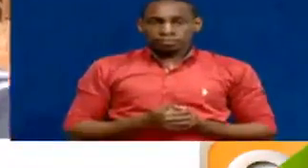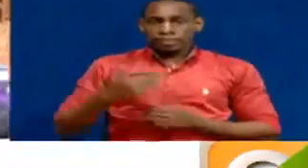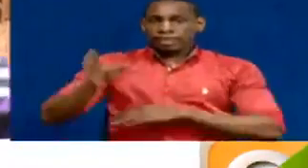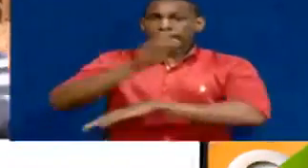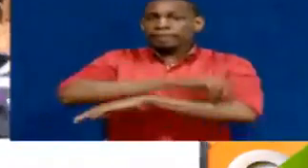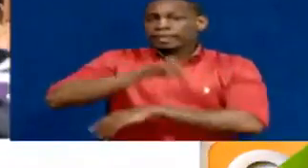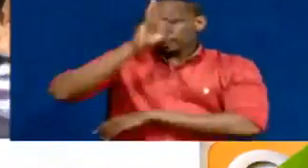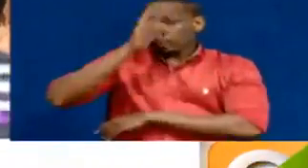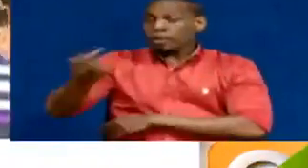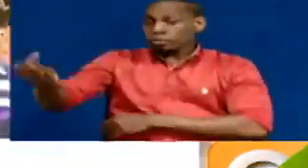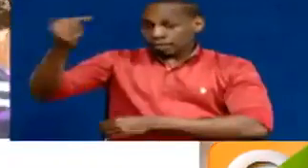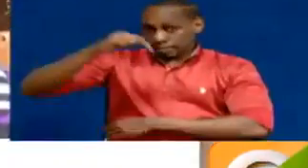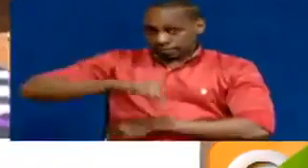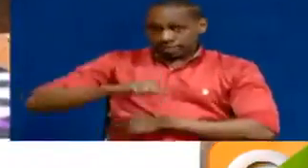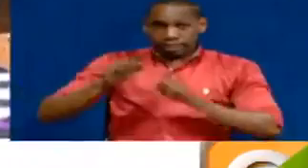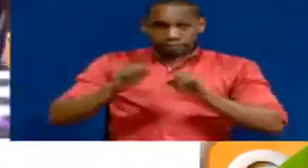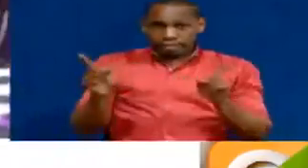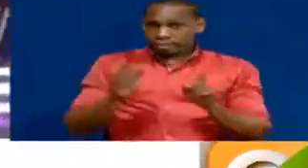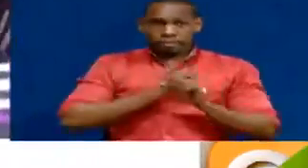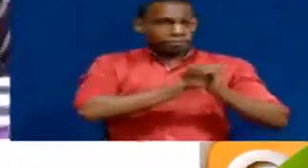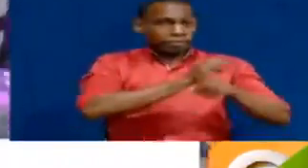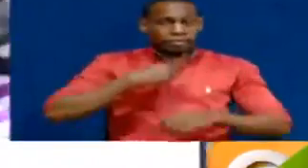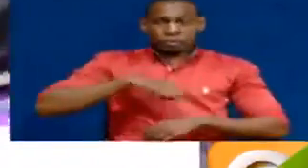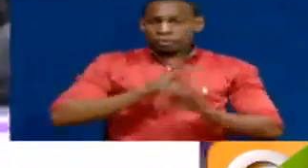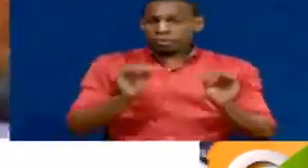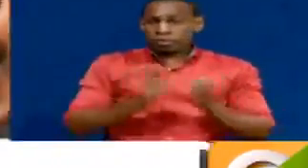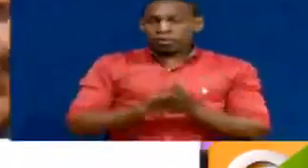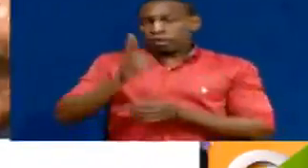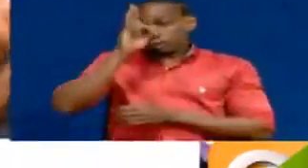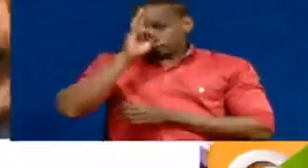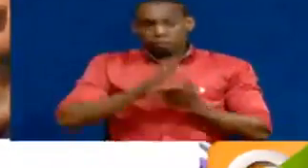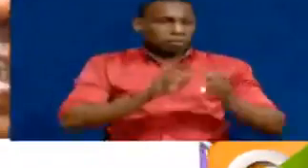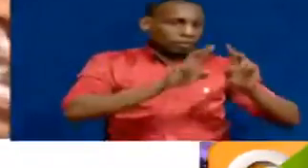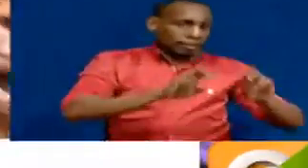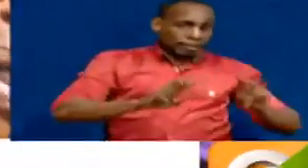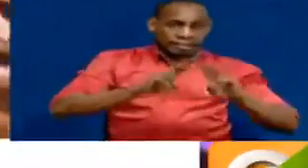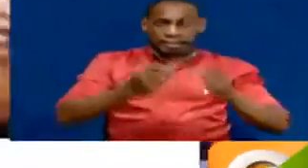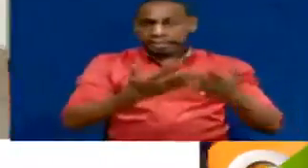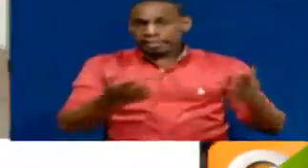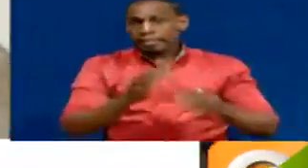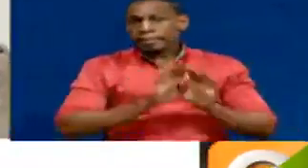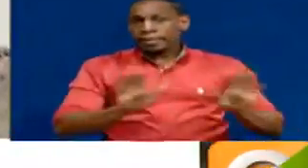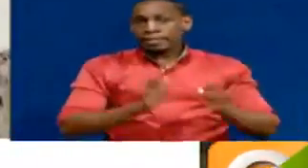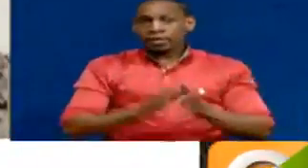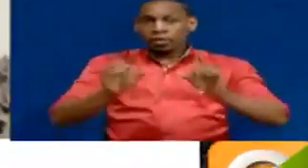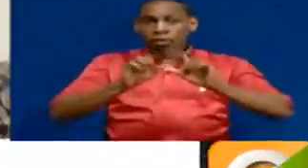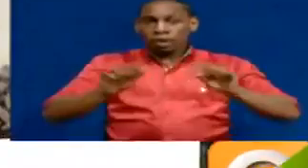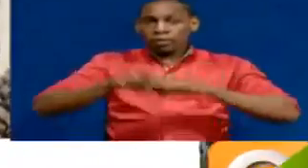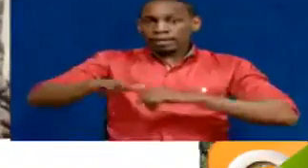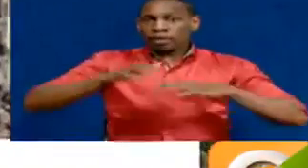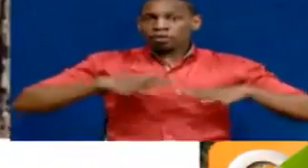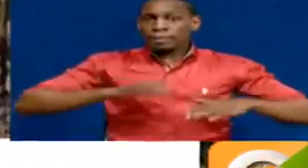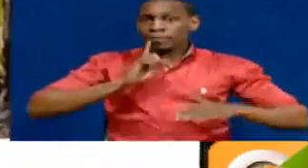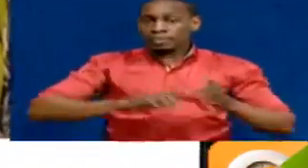Every day the police come here, but they are not protecting us. They're just searching for weapons. According to the locals